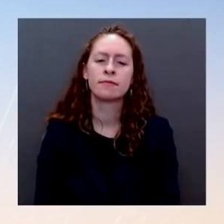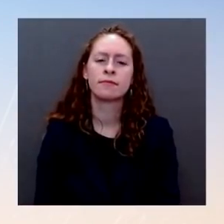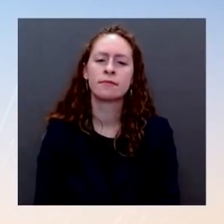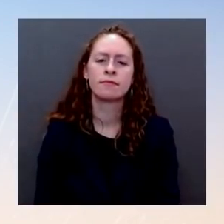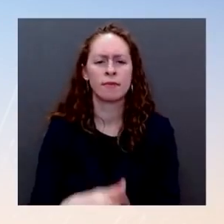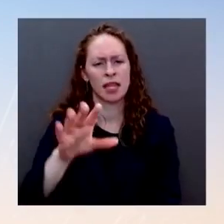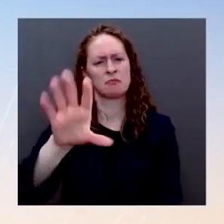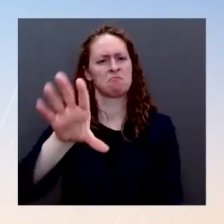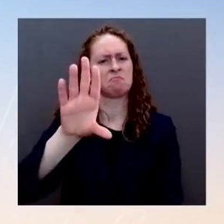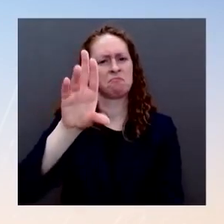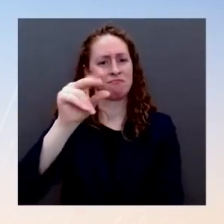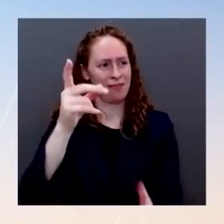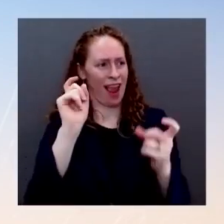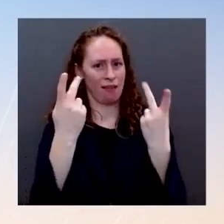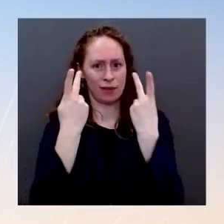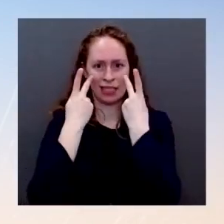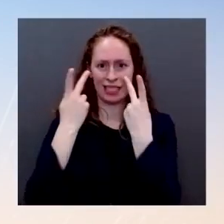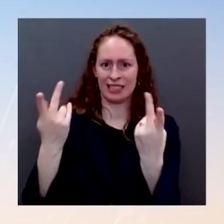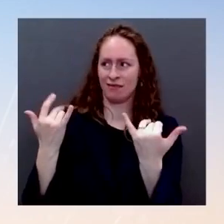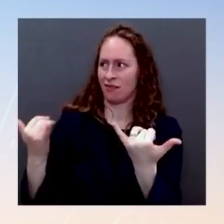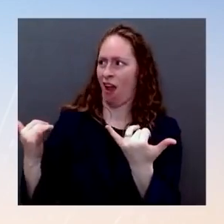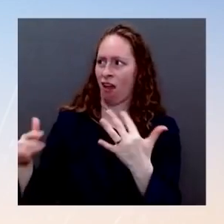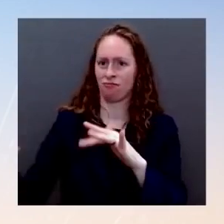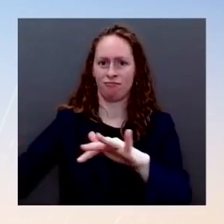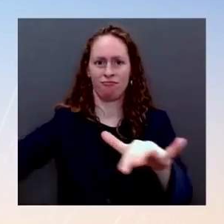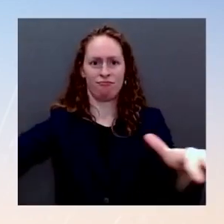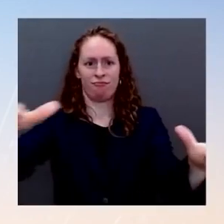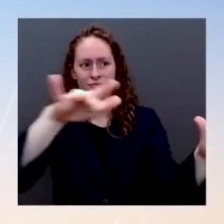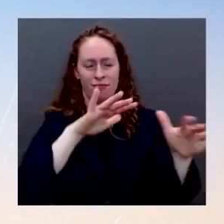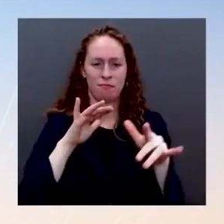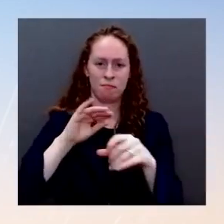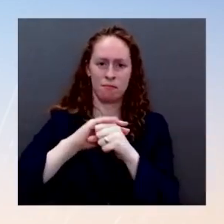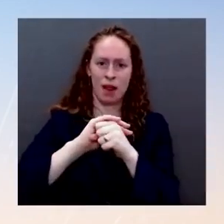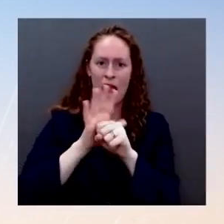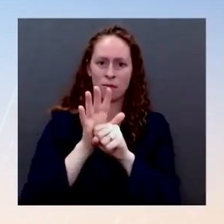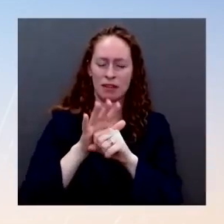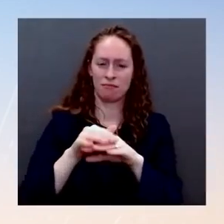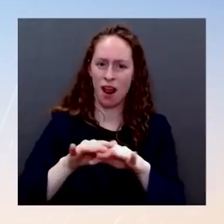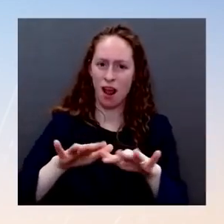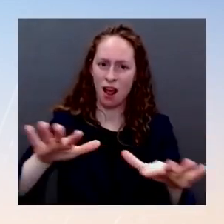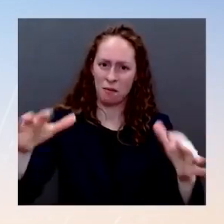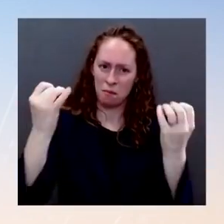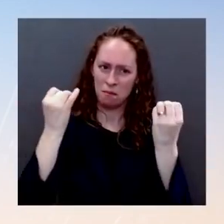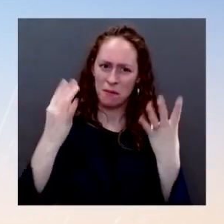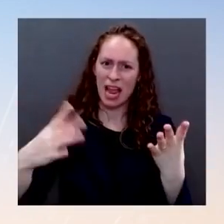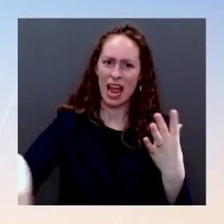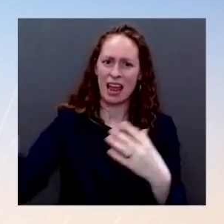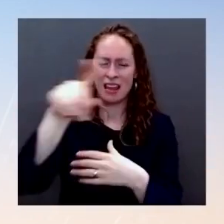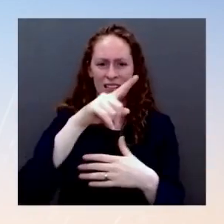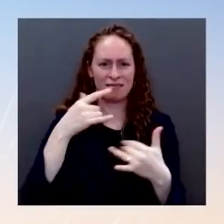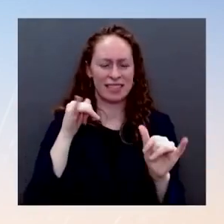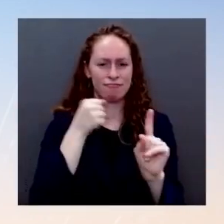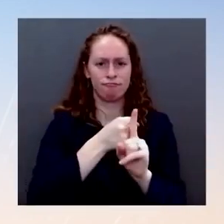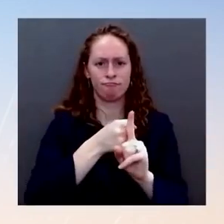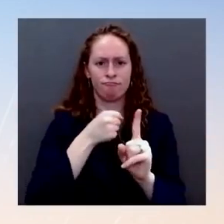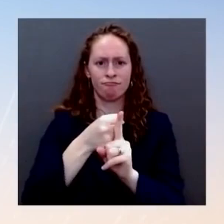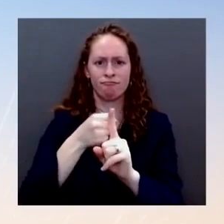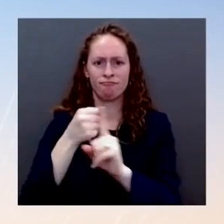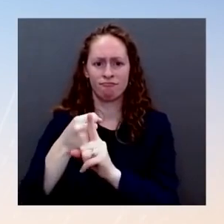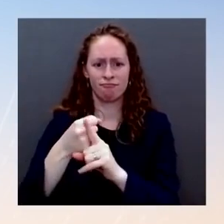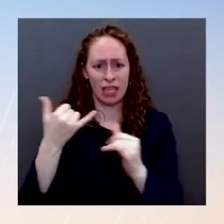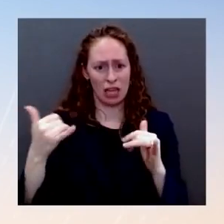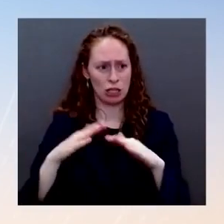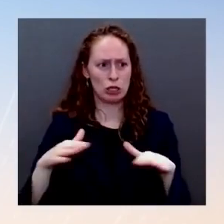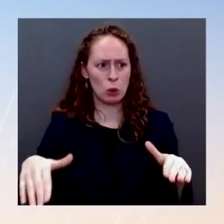not vaccinated. There are still kids who are at risk because there are not enough people, adults, vaccinated. And I think what we're all collectively trying to do